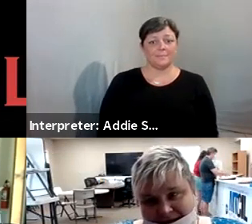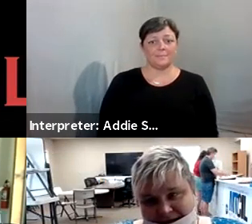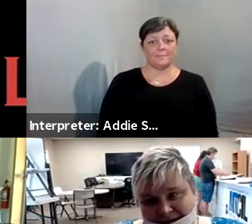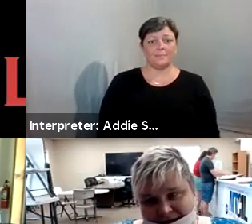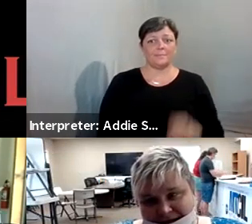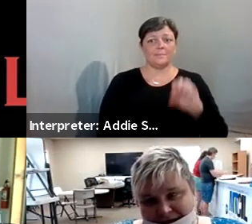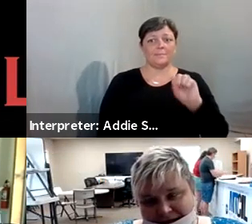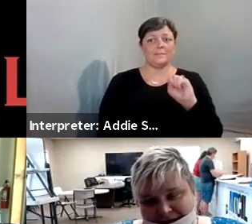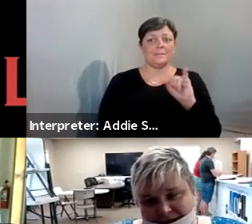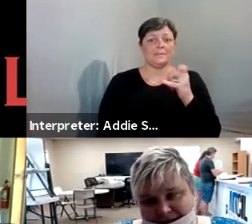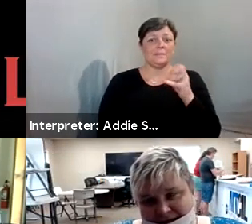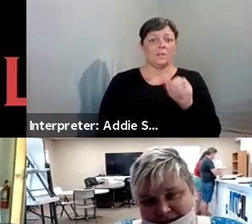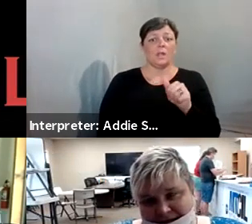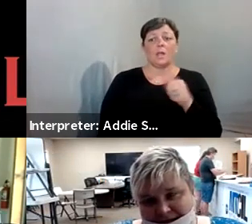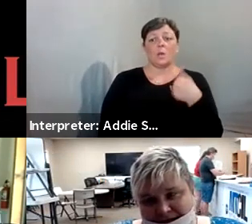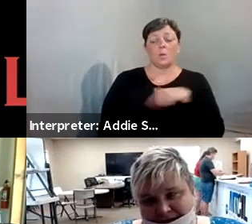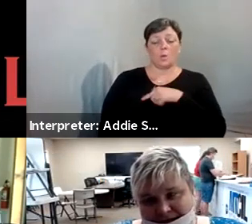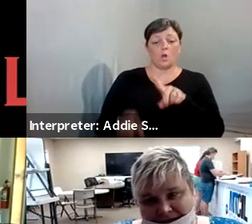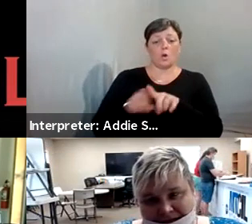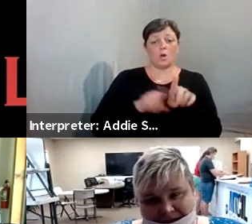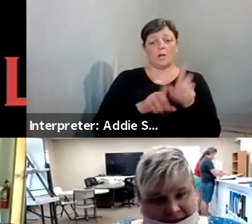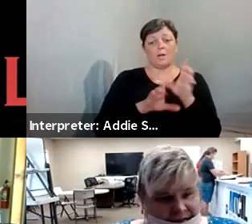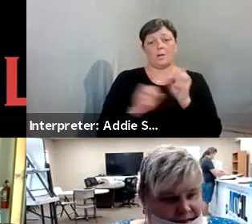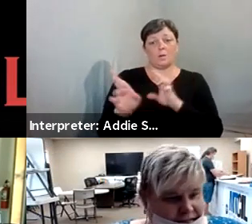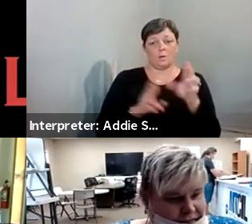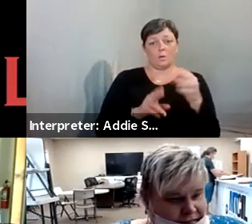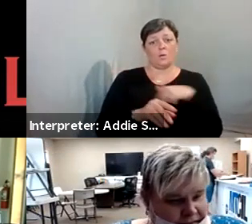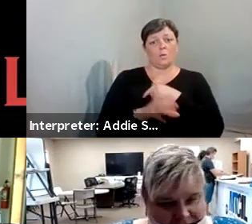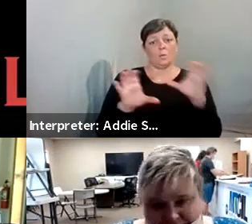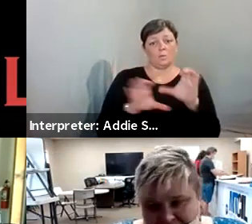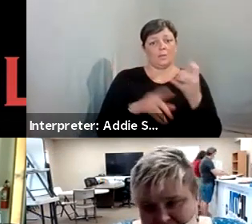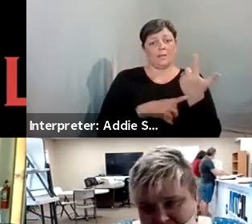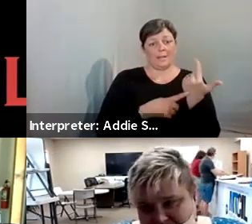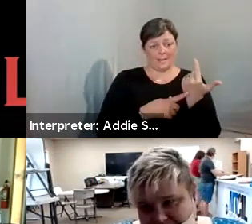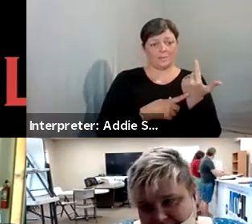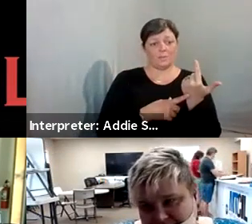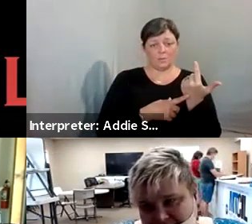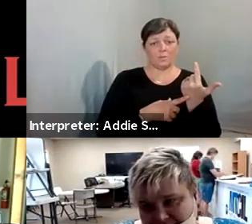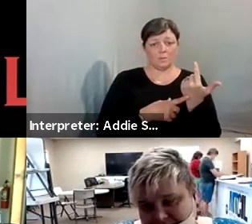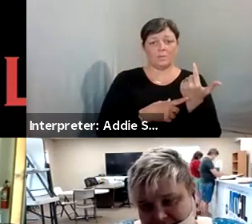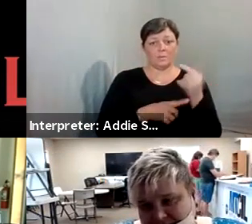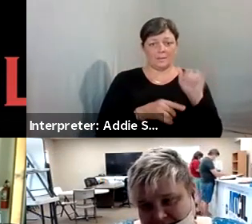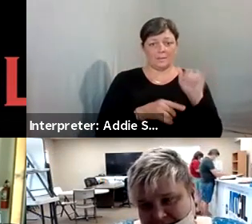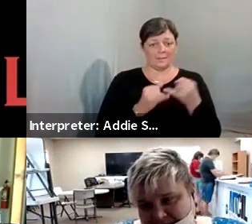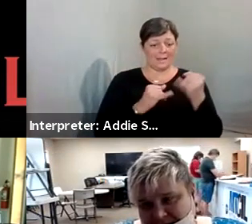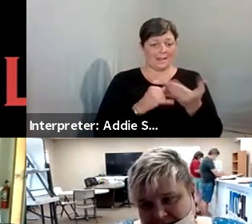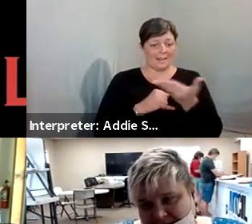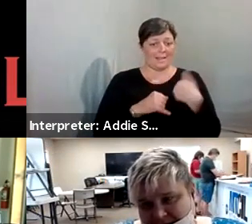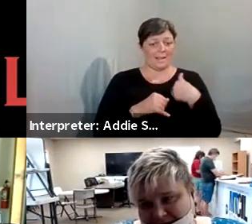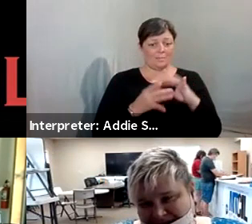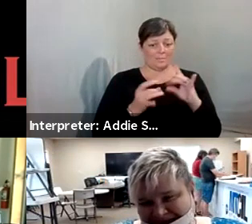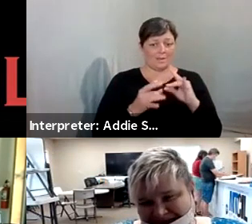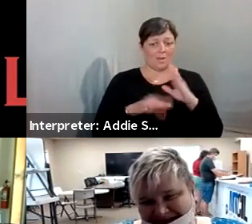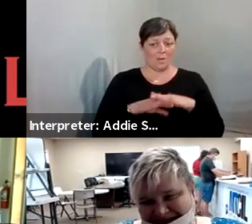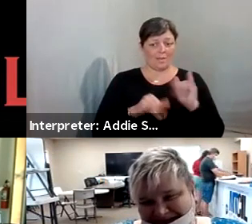Sierra, we're also getting ready. We did this last year too. And this is the last thing I'm going to say on this